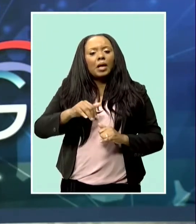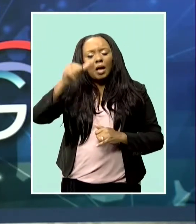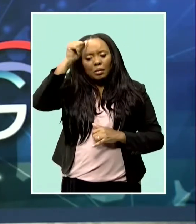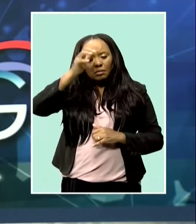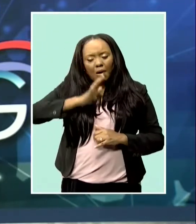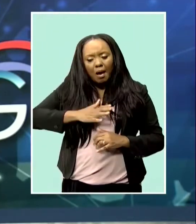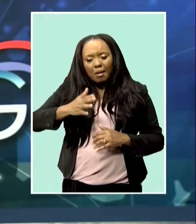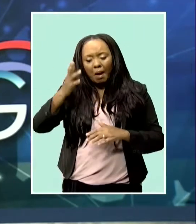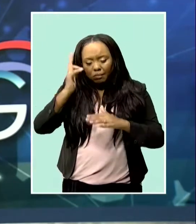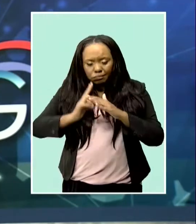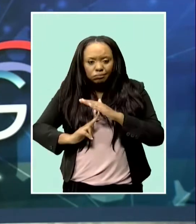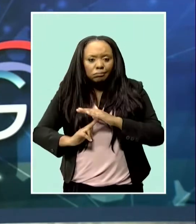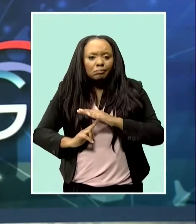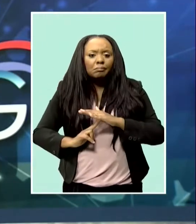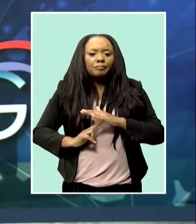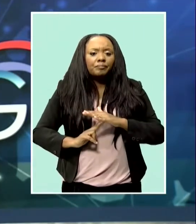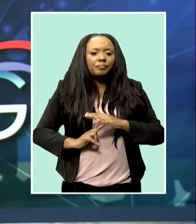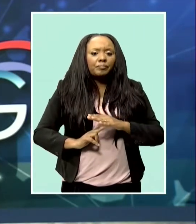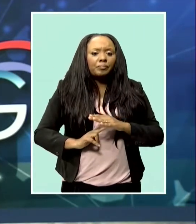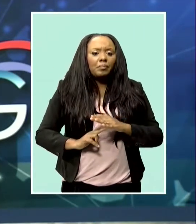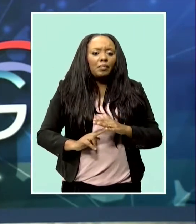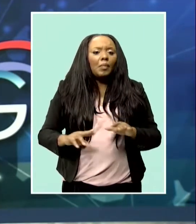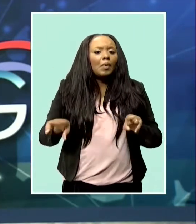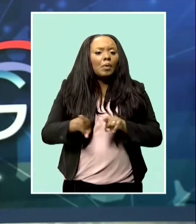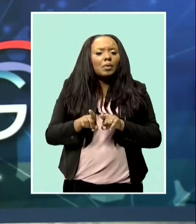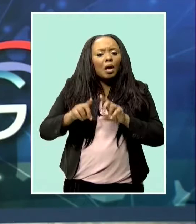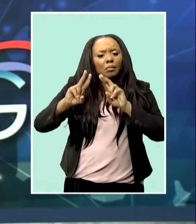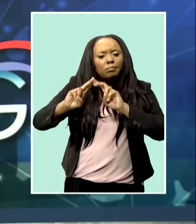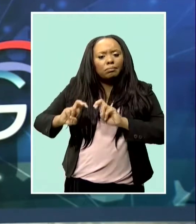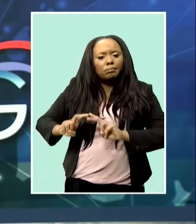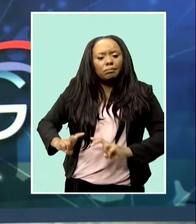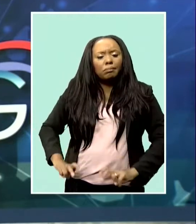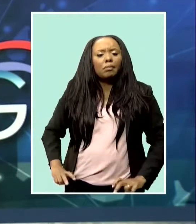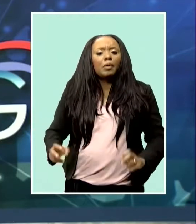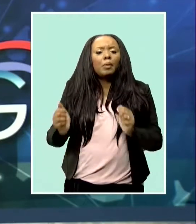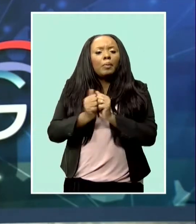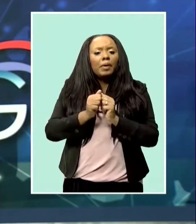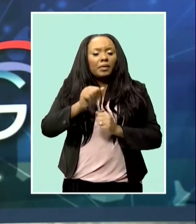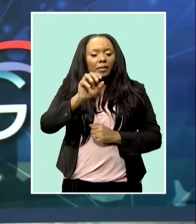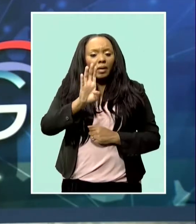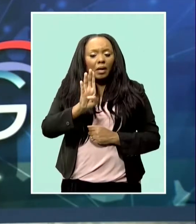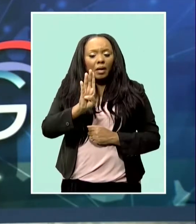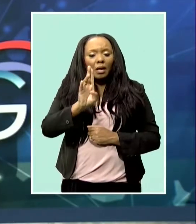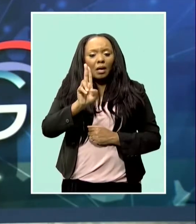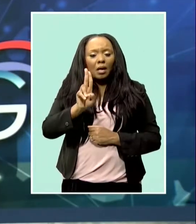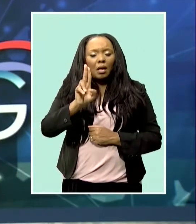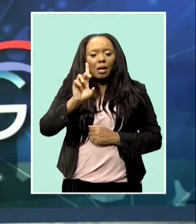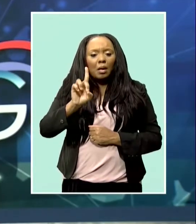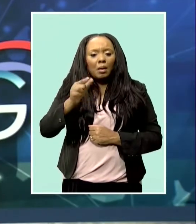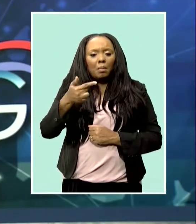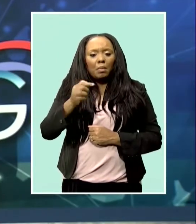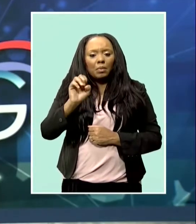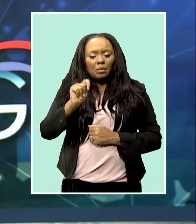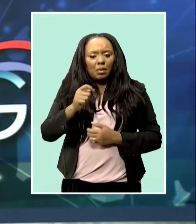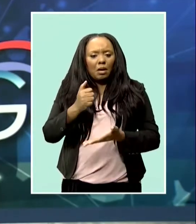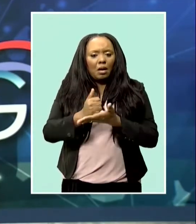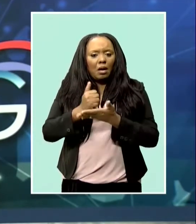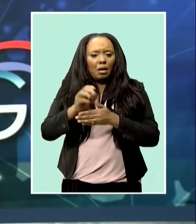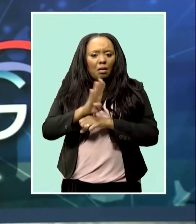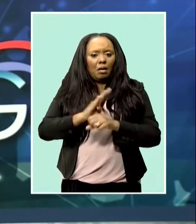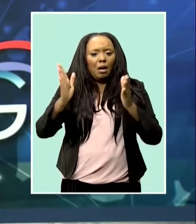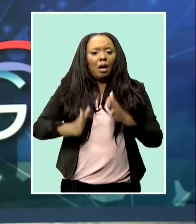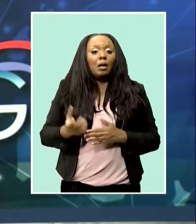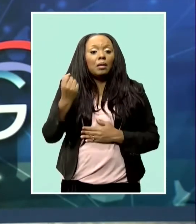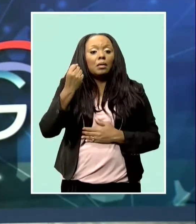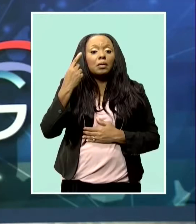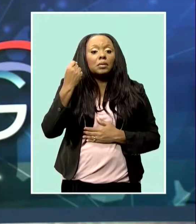post-budget analyses and commentary proved to be a critical component in helping Barbadians to understand not only